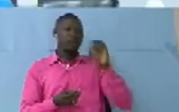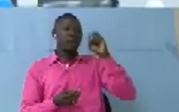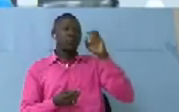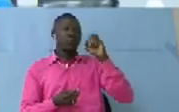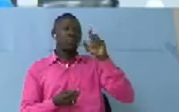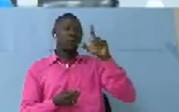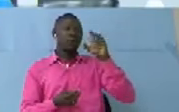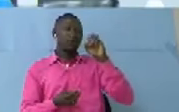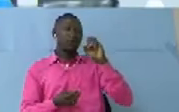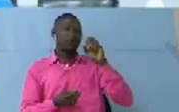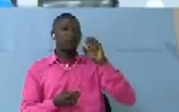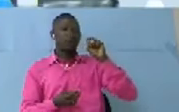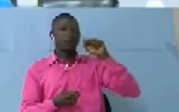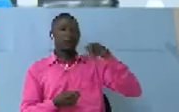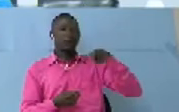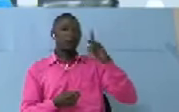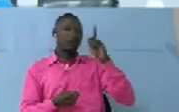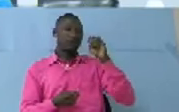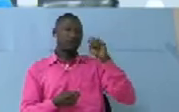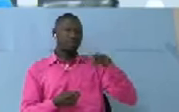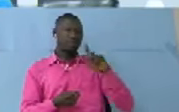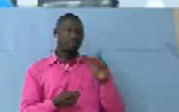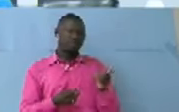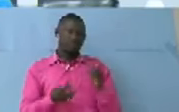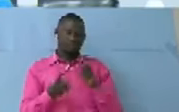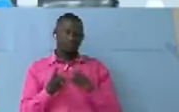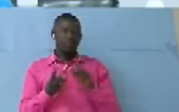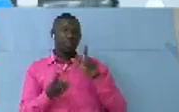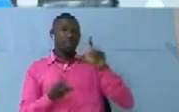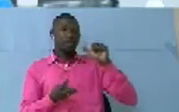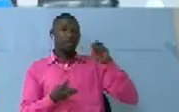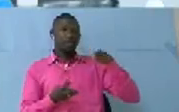Lamin Sonko. Lamin Sonko.